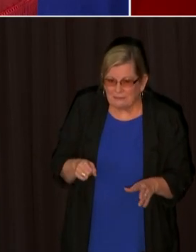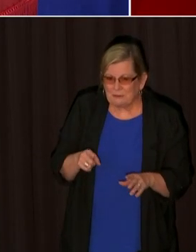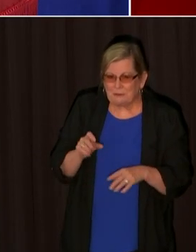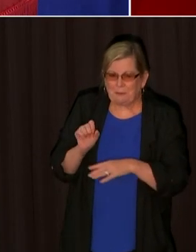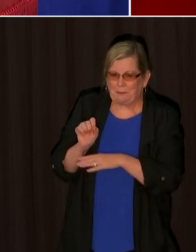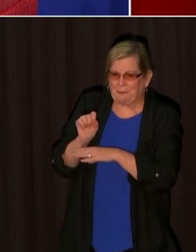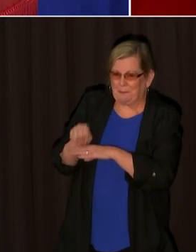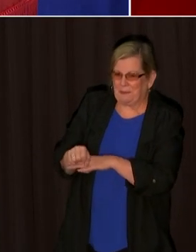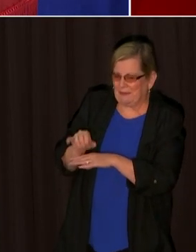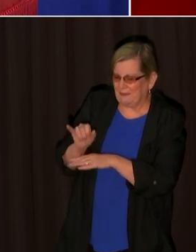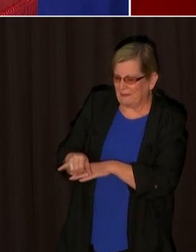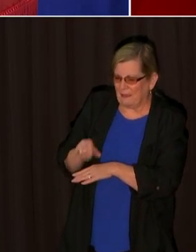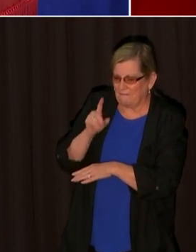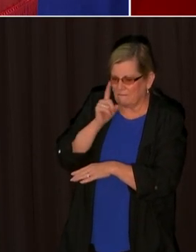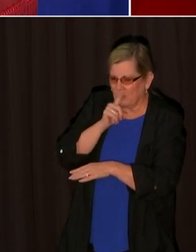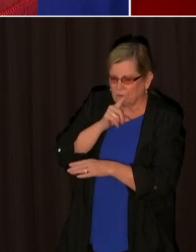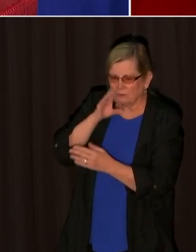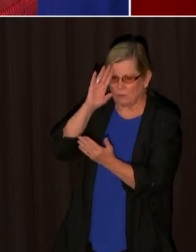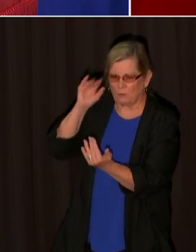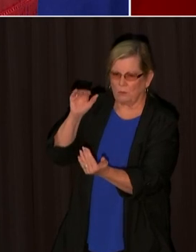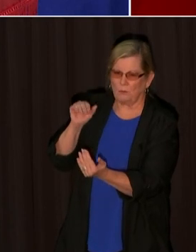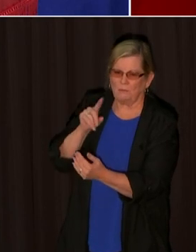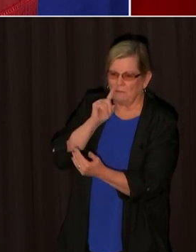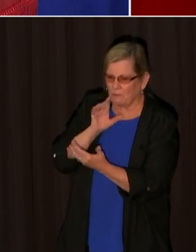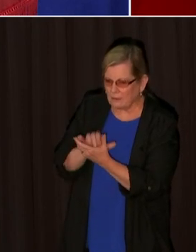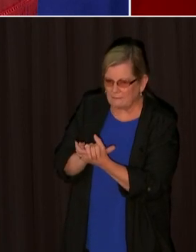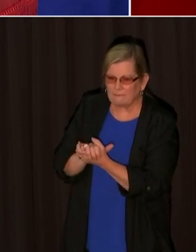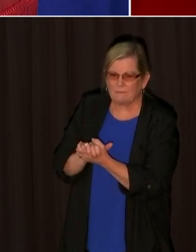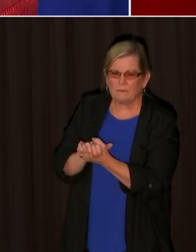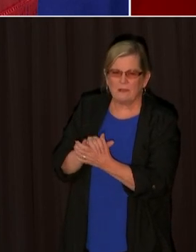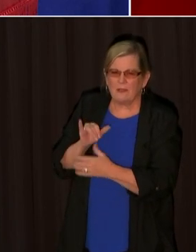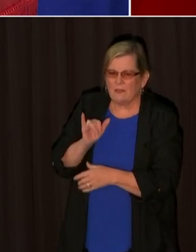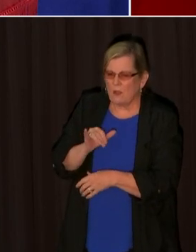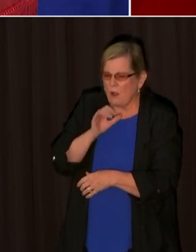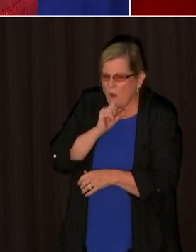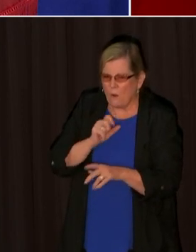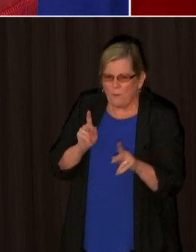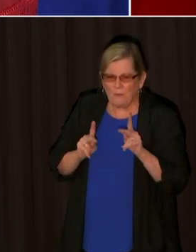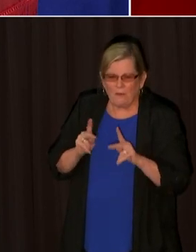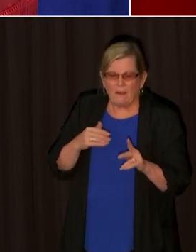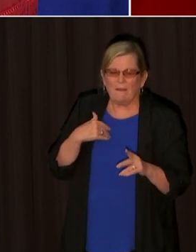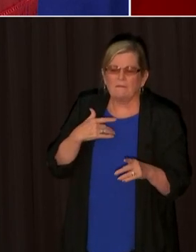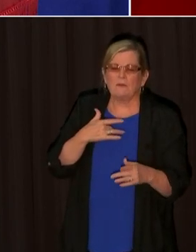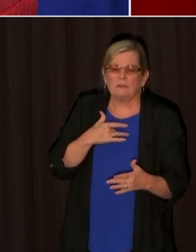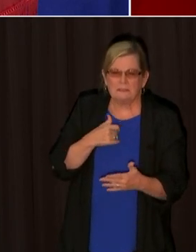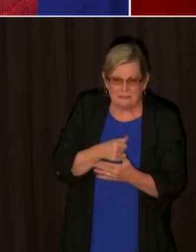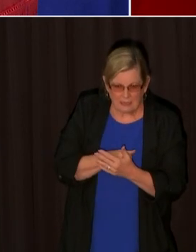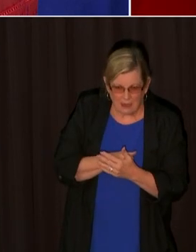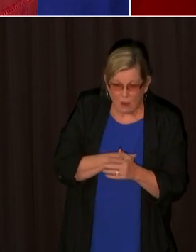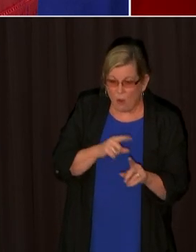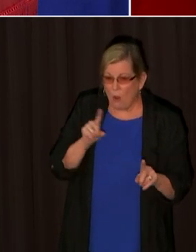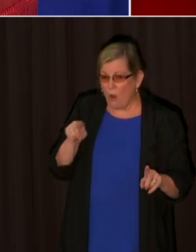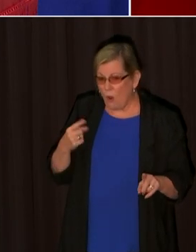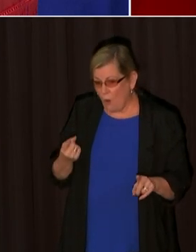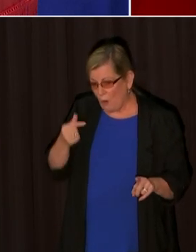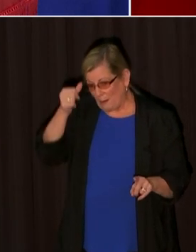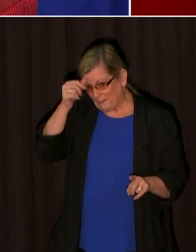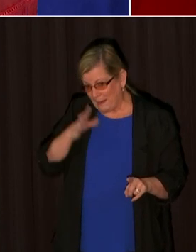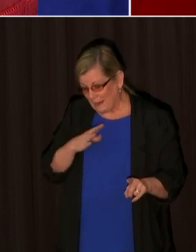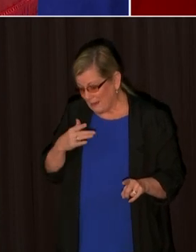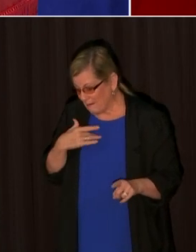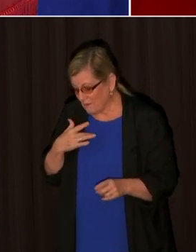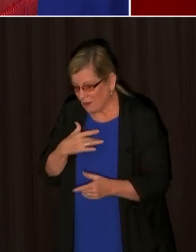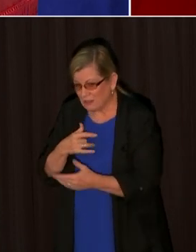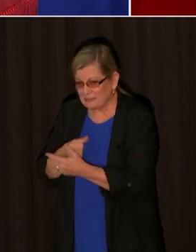of only being elderly and only being a man or only being this or